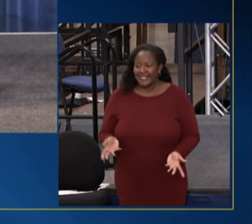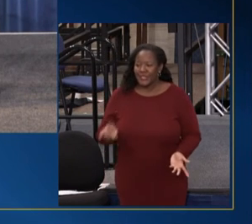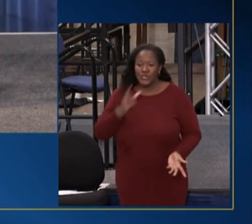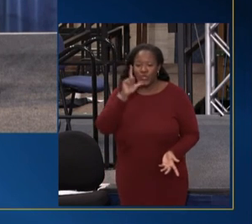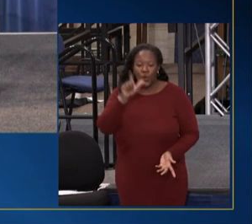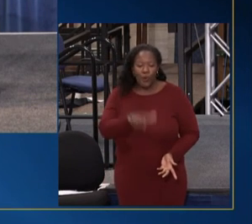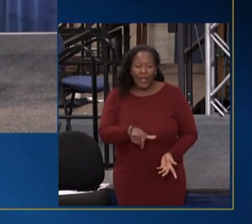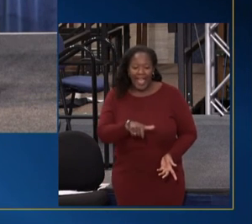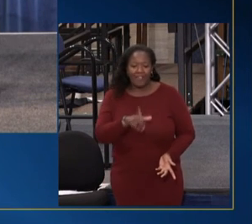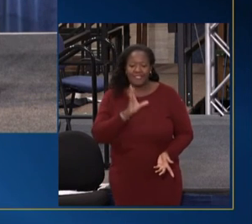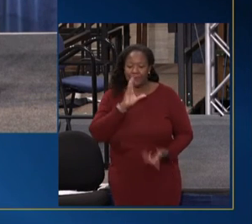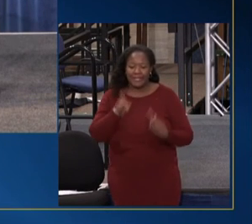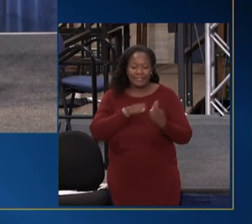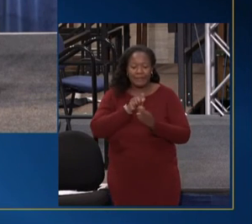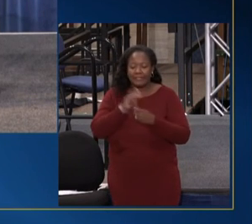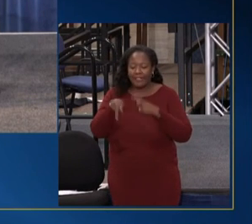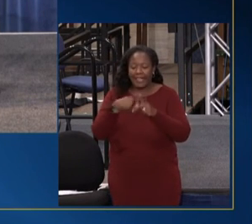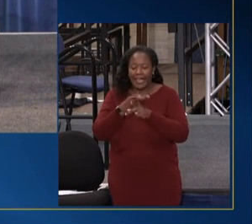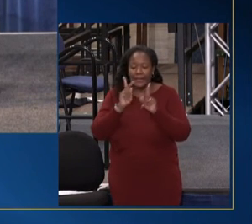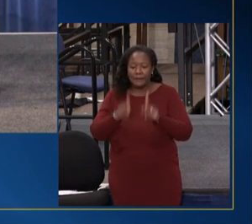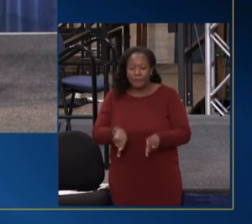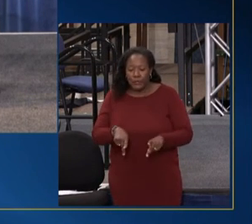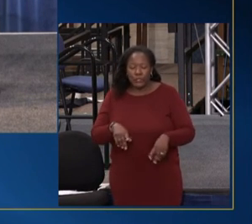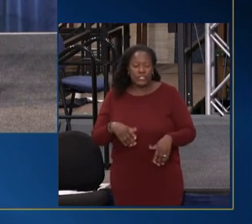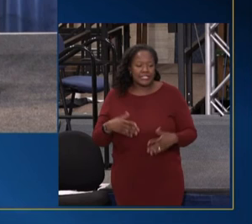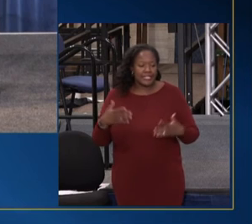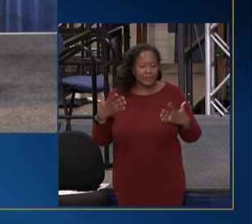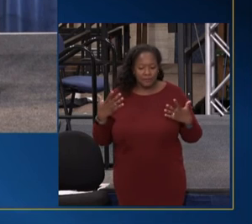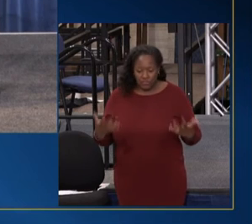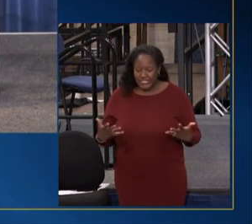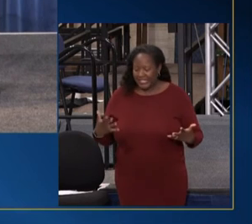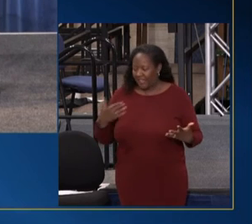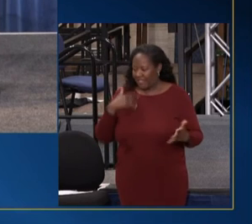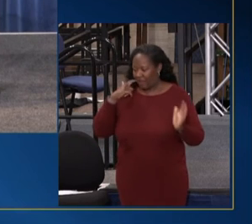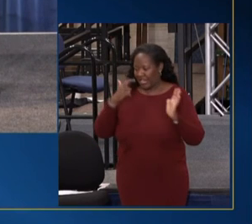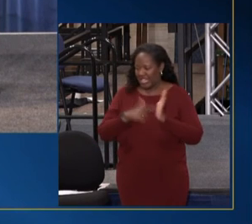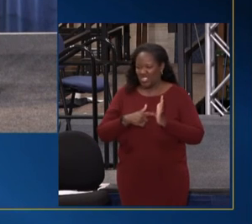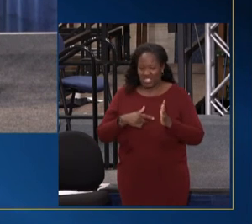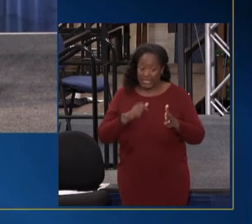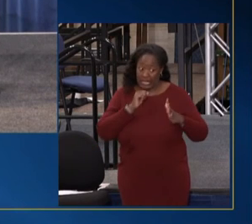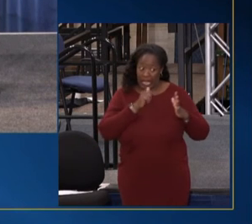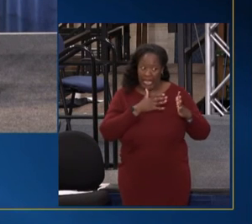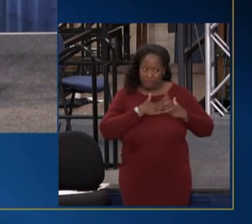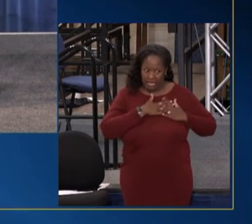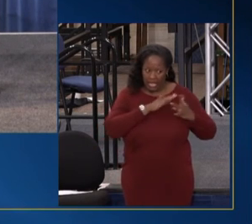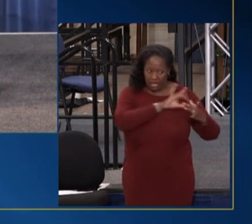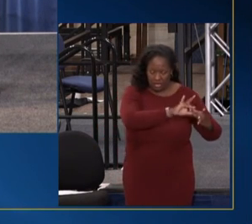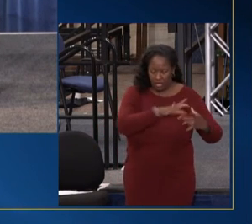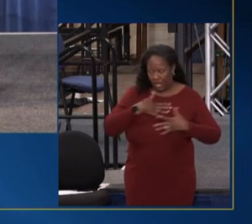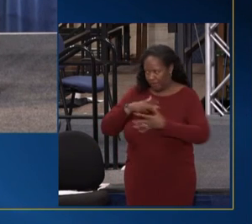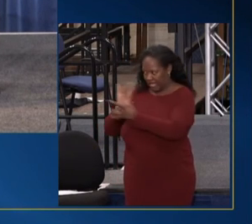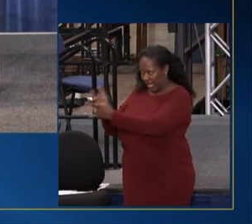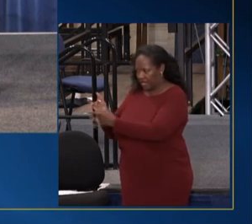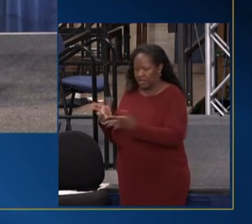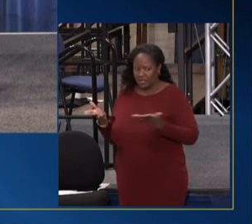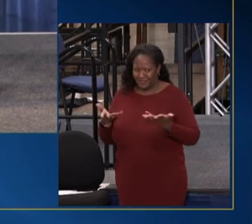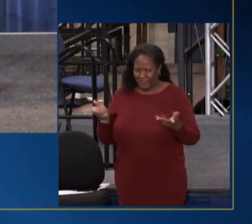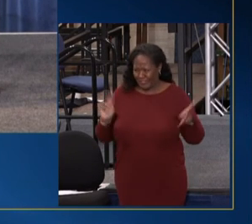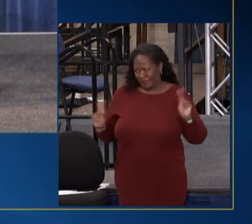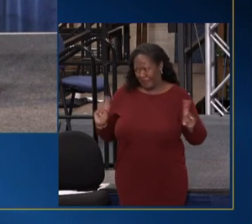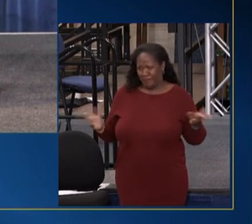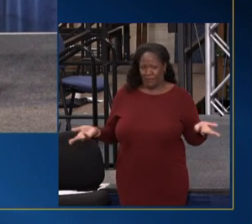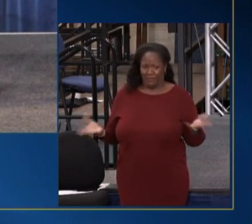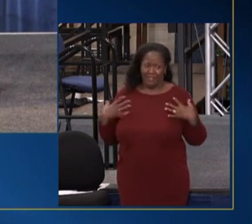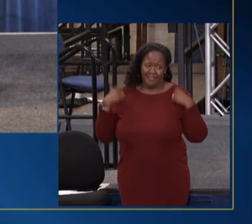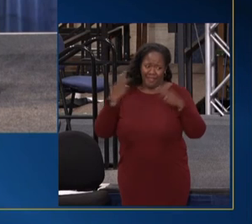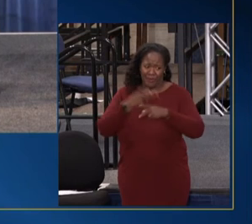be a particular person or watch a particular thing, but just that you have that recognition of, you know, people are people and let people be people. Healthcare is